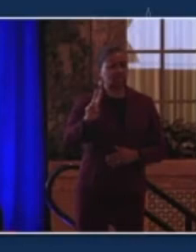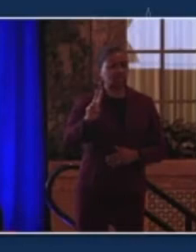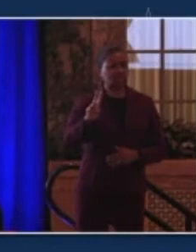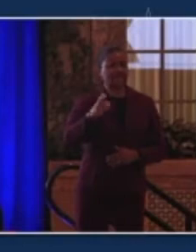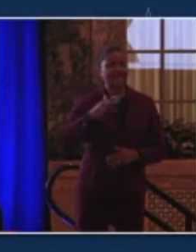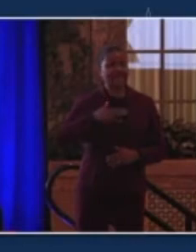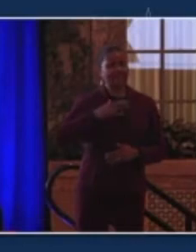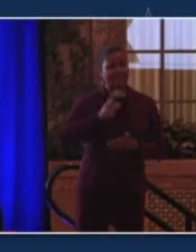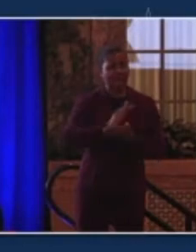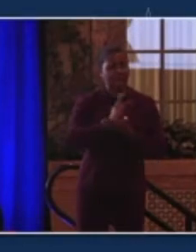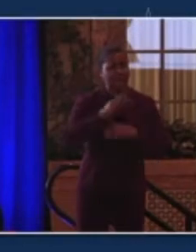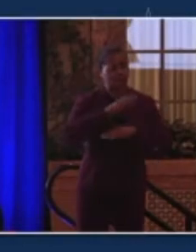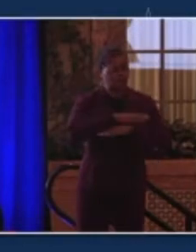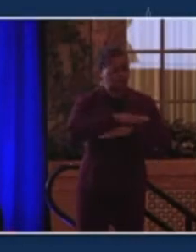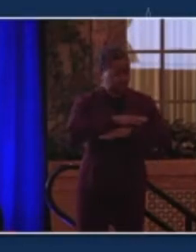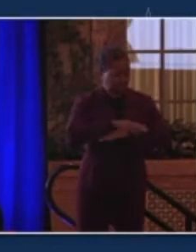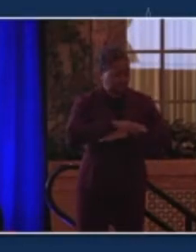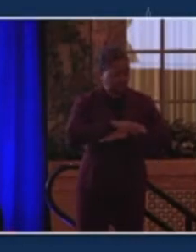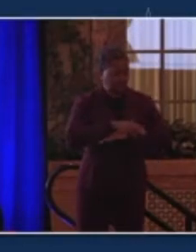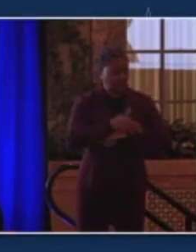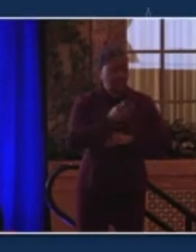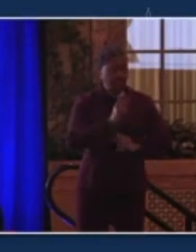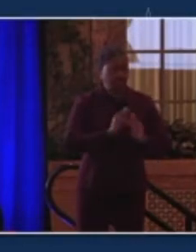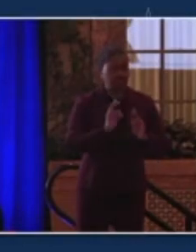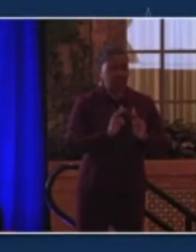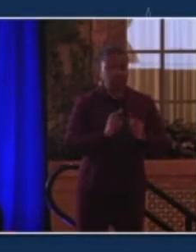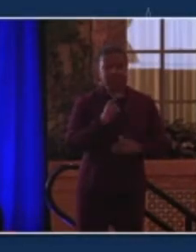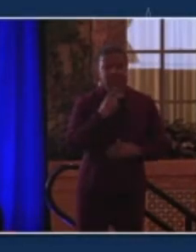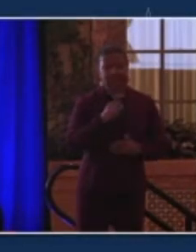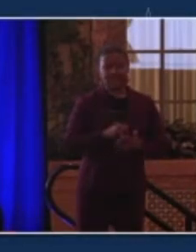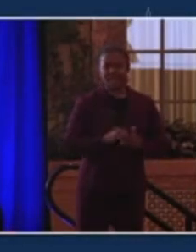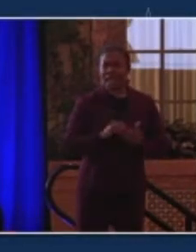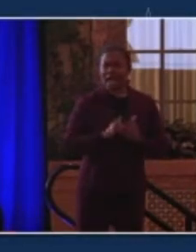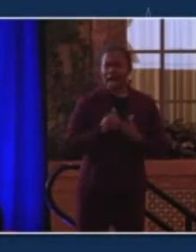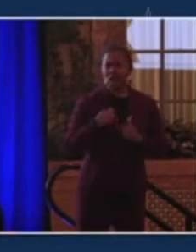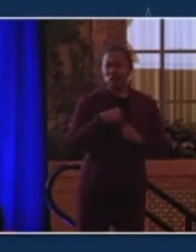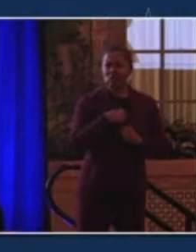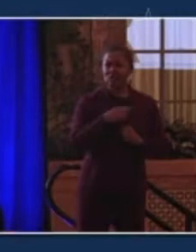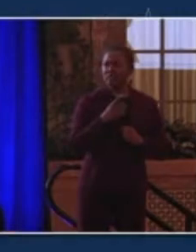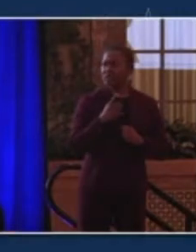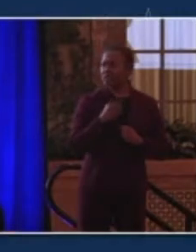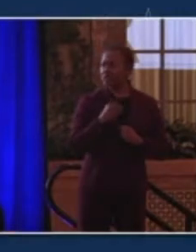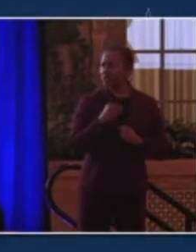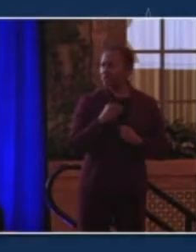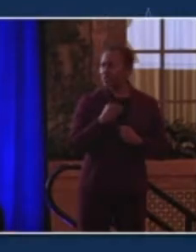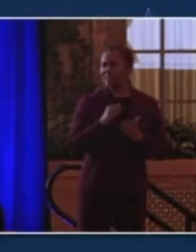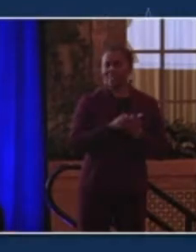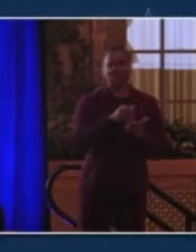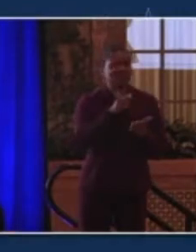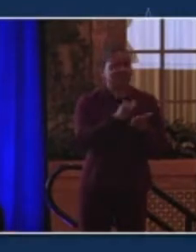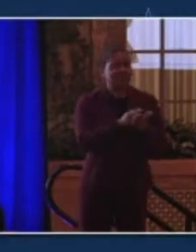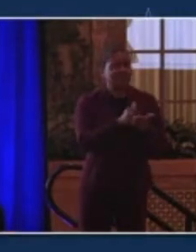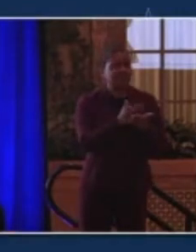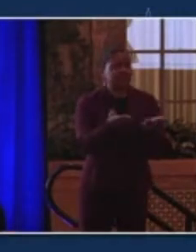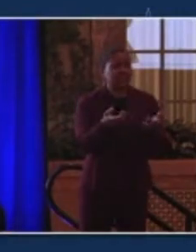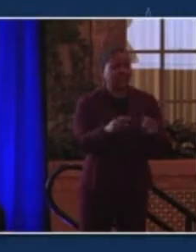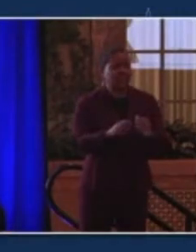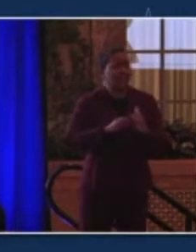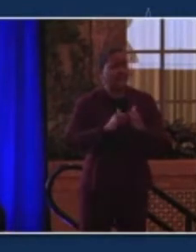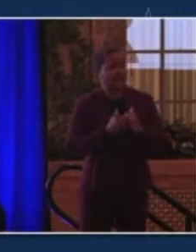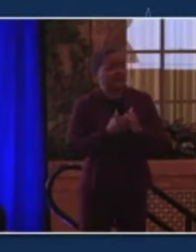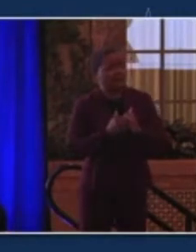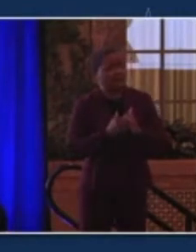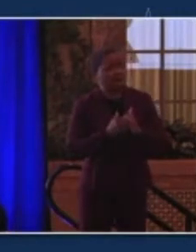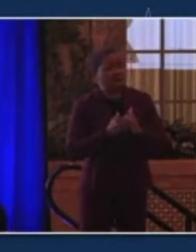kitchen table, there are a number of people who said, how are we going to do this impossible thing? And so from